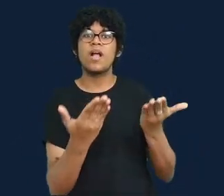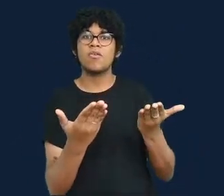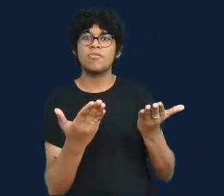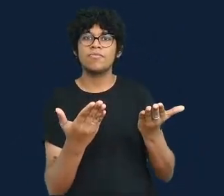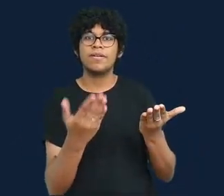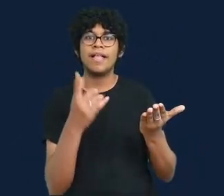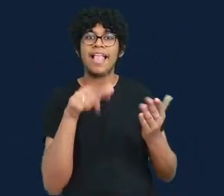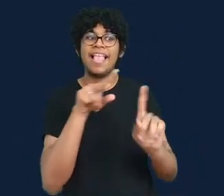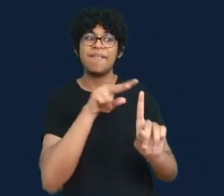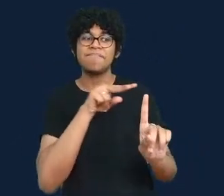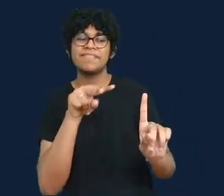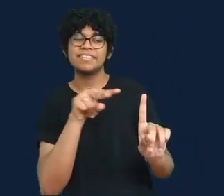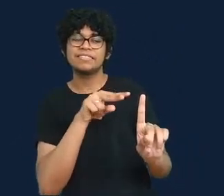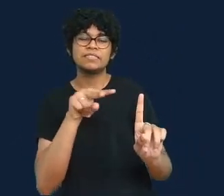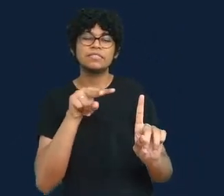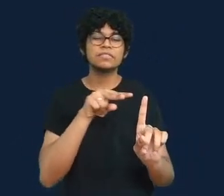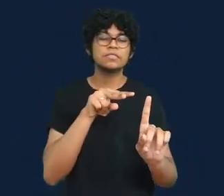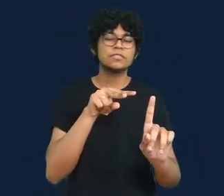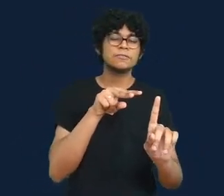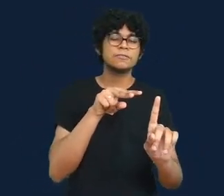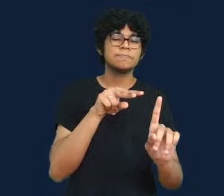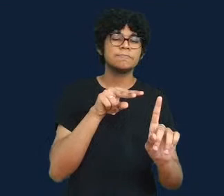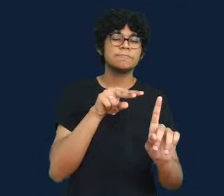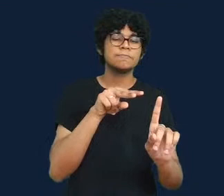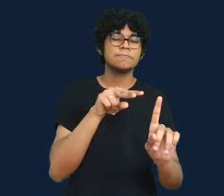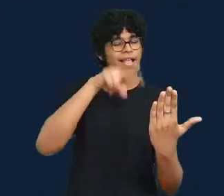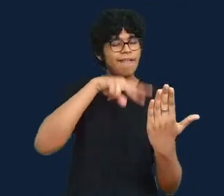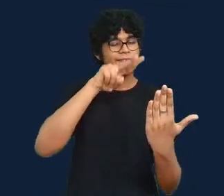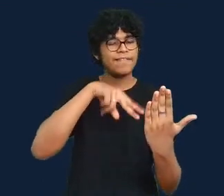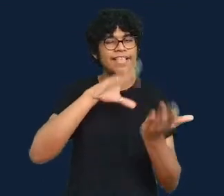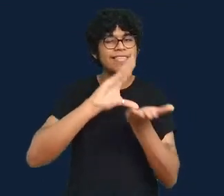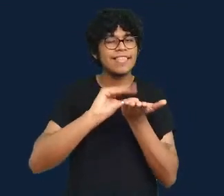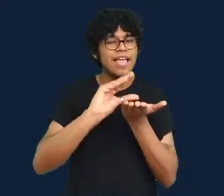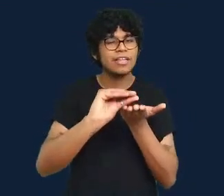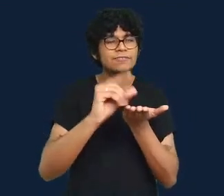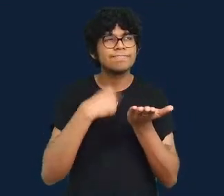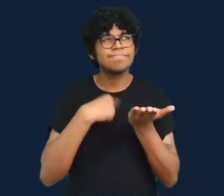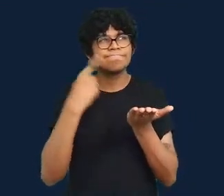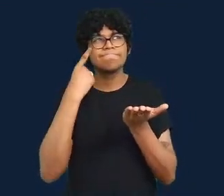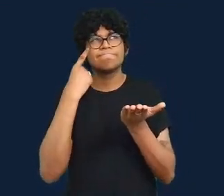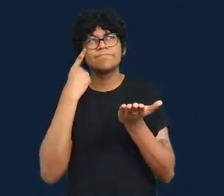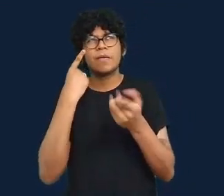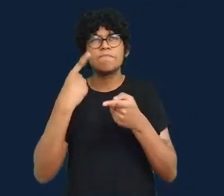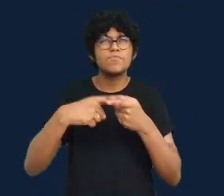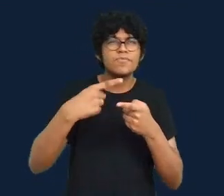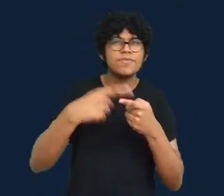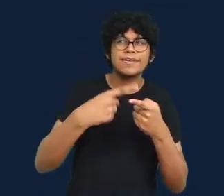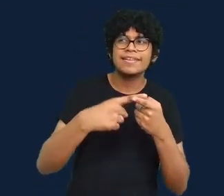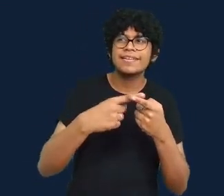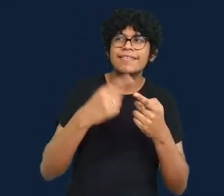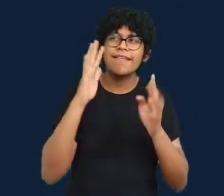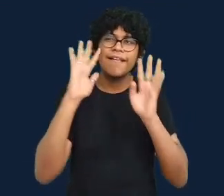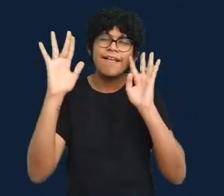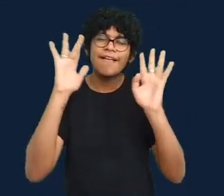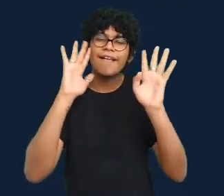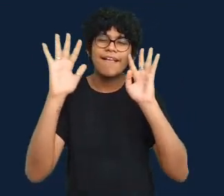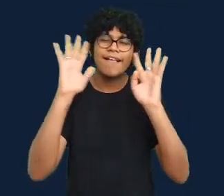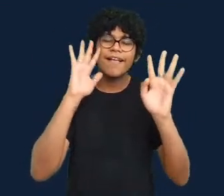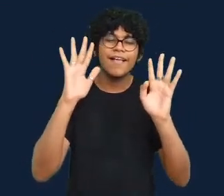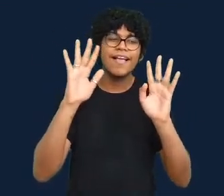I wonder why is that happening? Because that curiosity, I think, is the